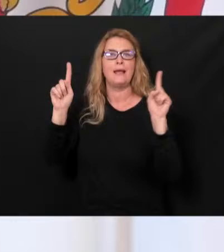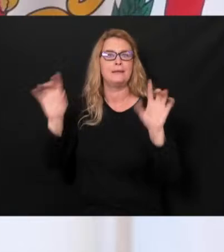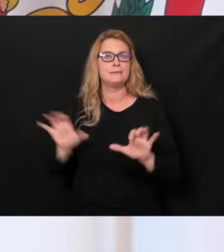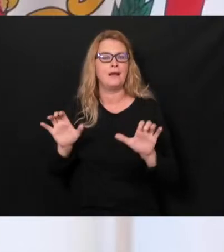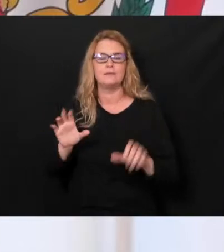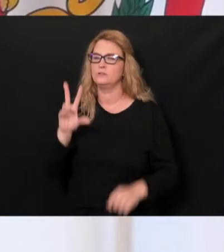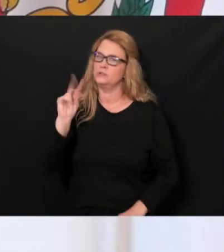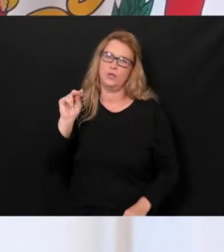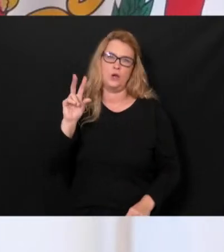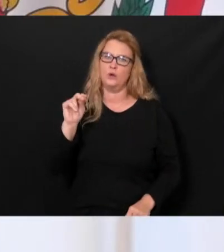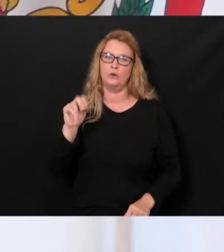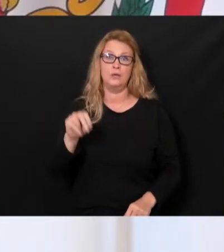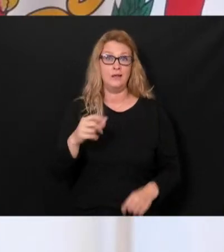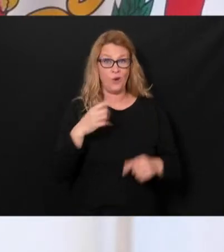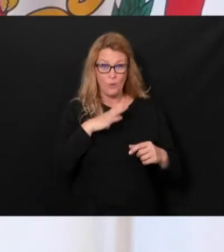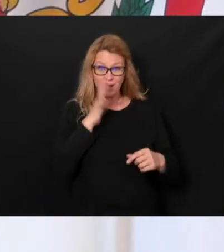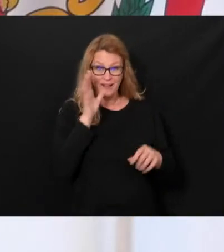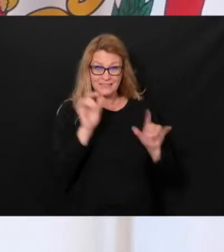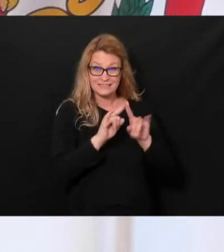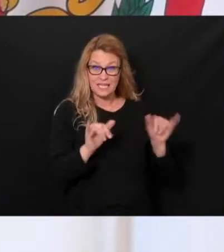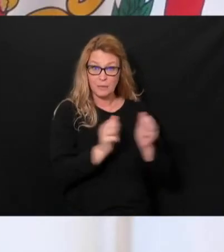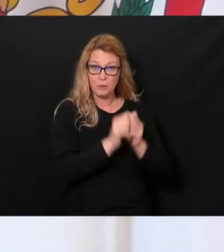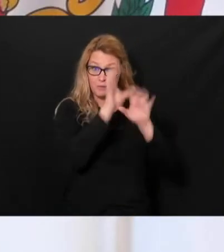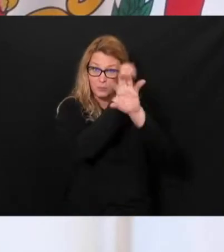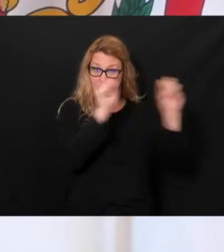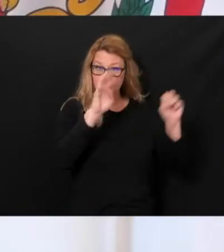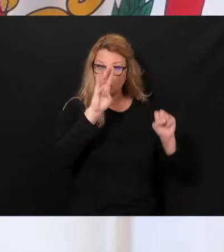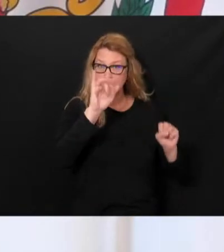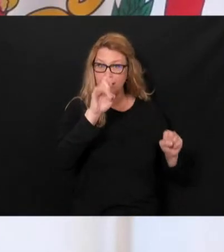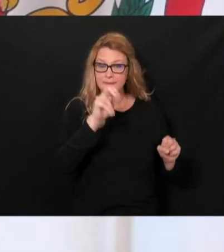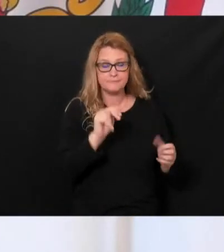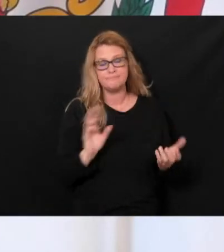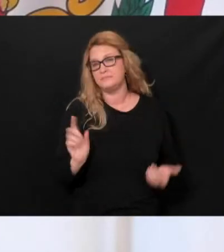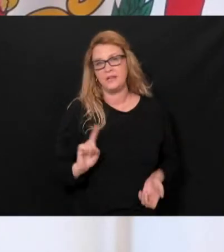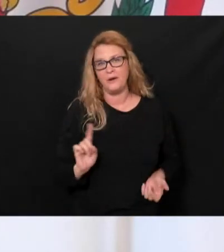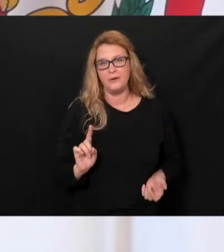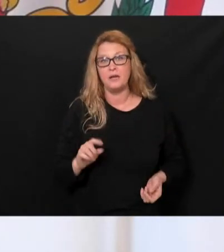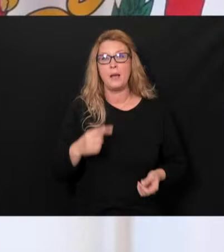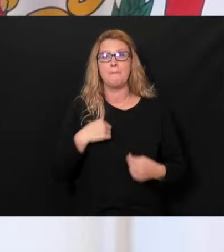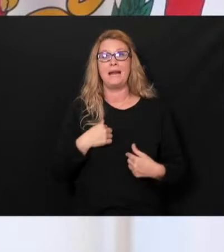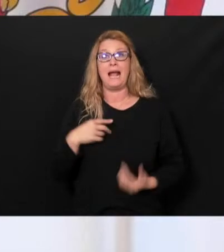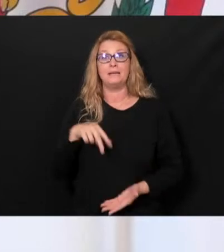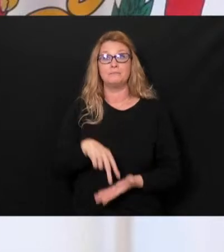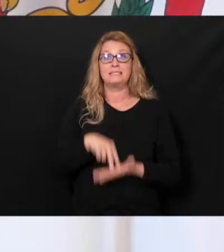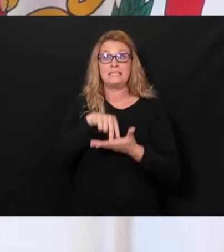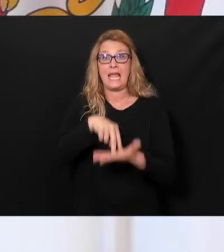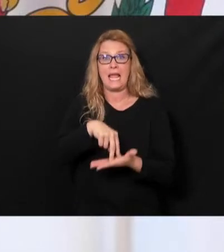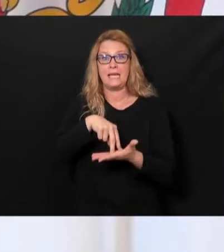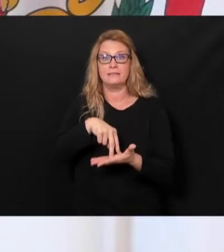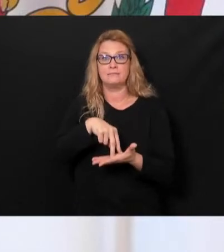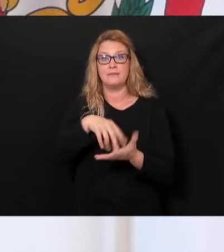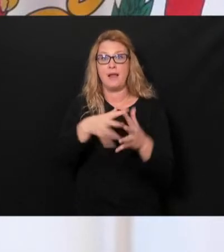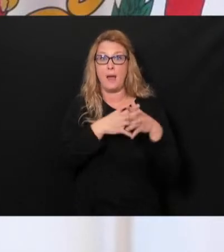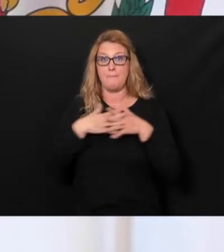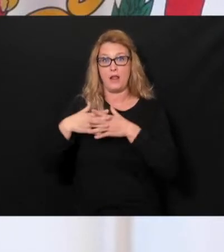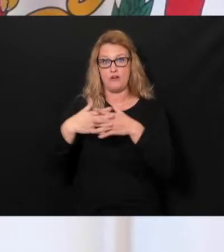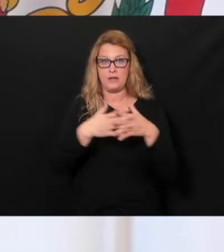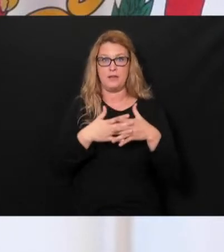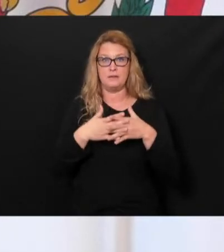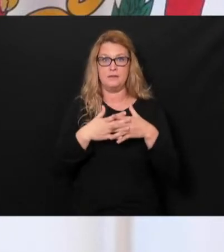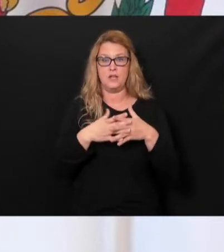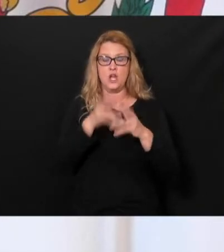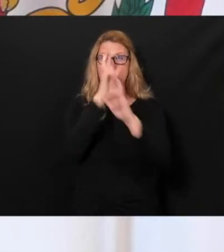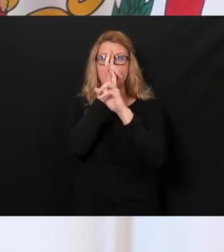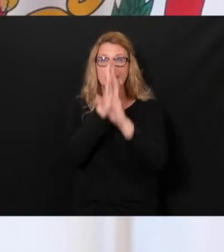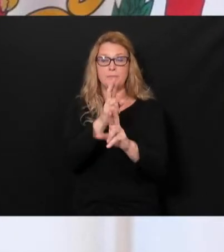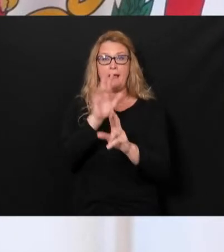that President Biden would say and do? No. But I would stand as an American respectful of that office and